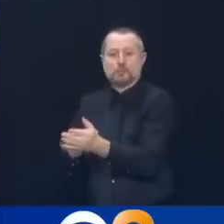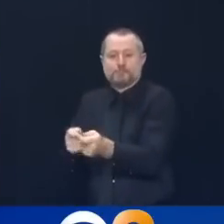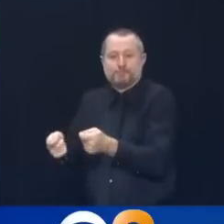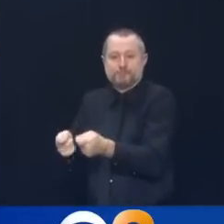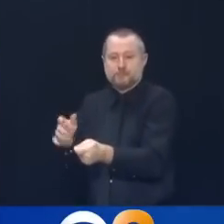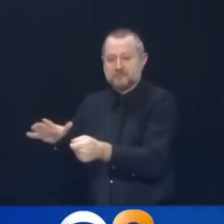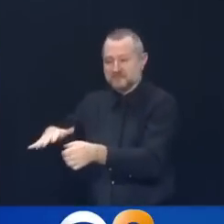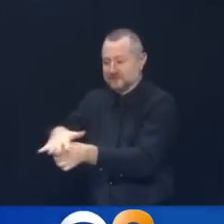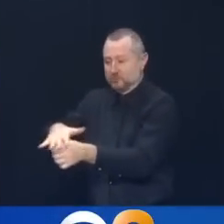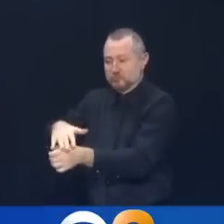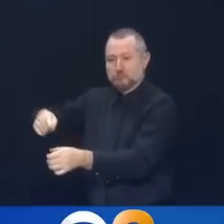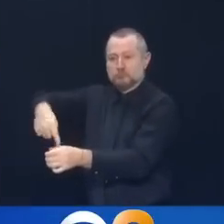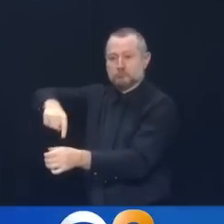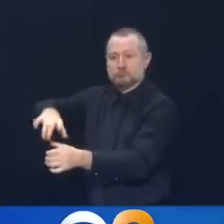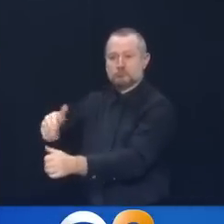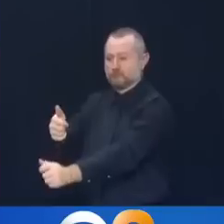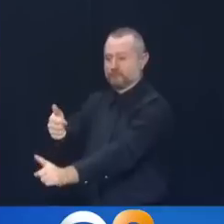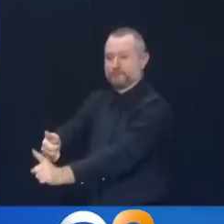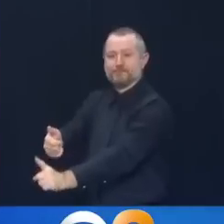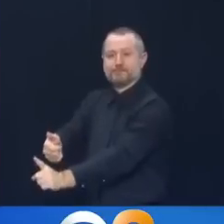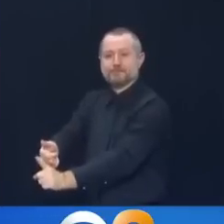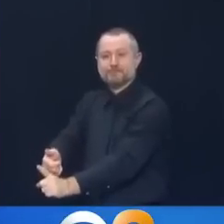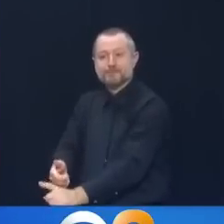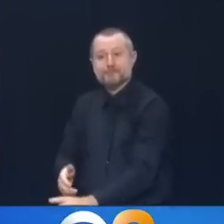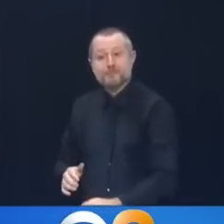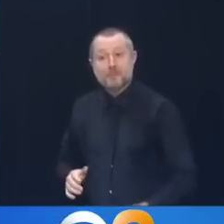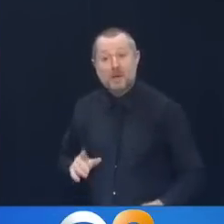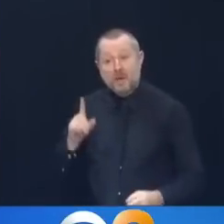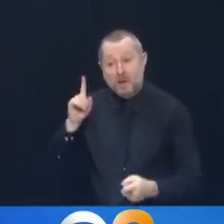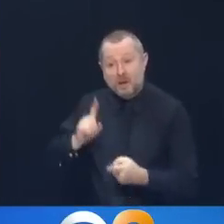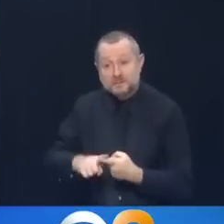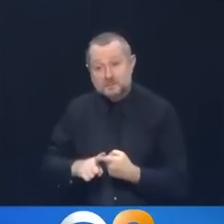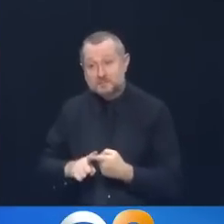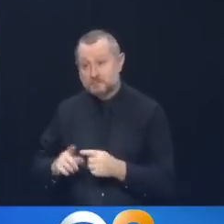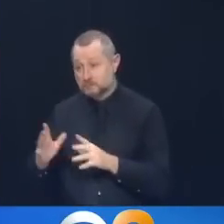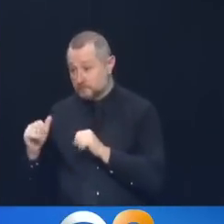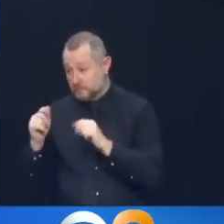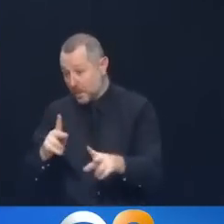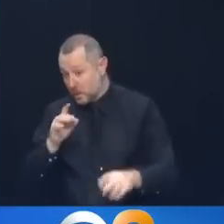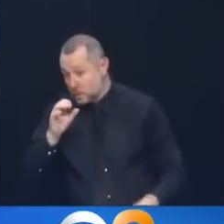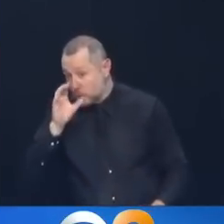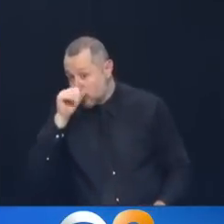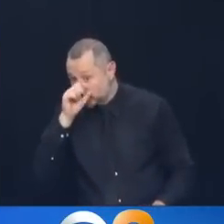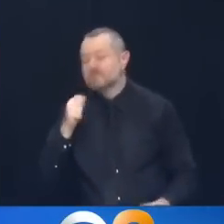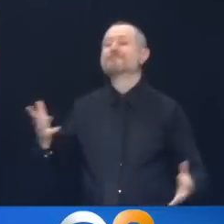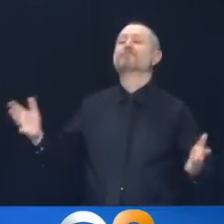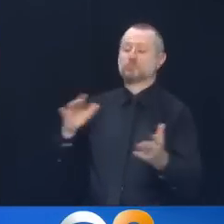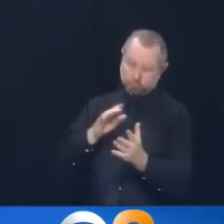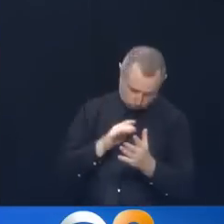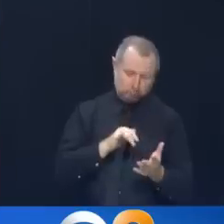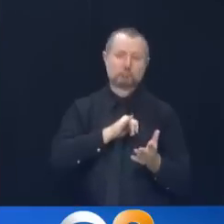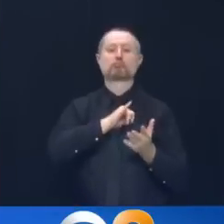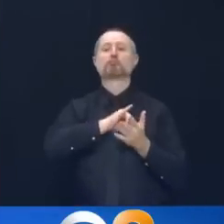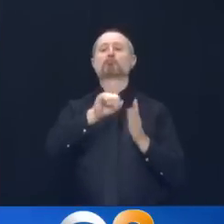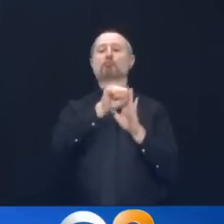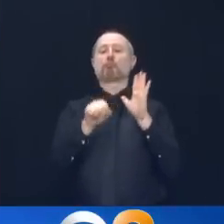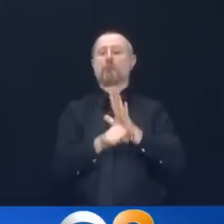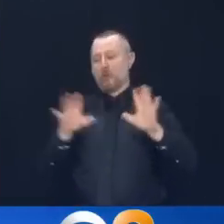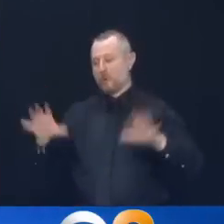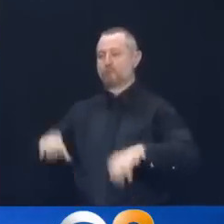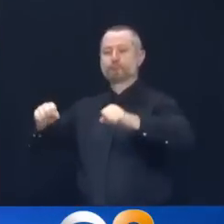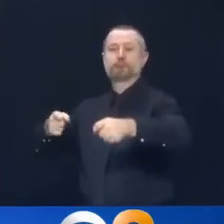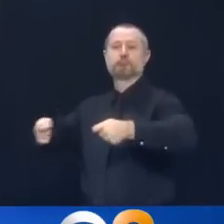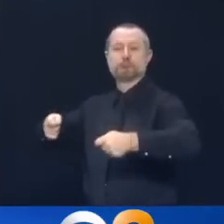besides the orange zone, which is a state law. So local school districts pick the